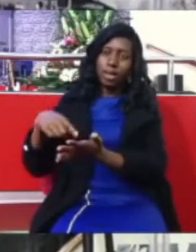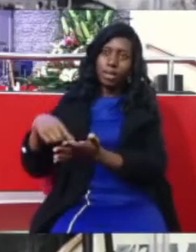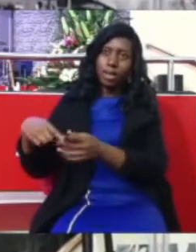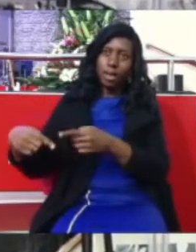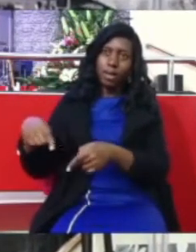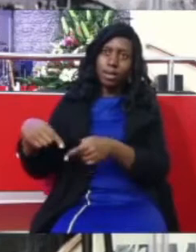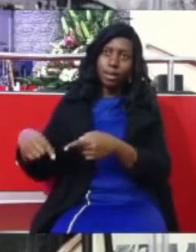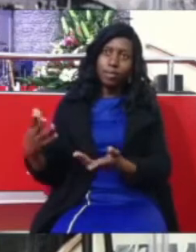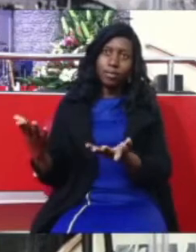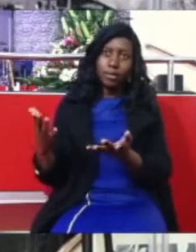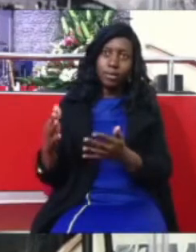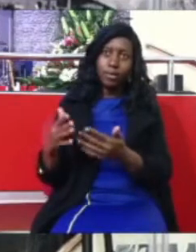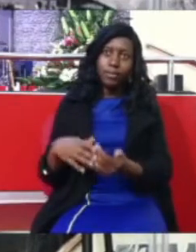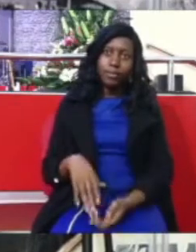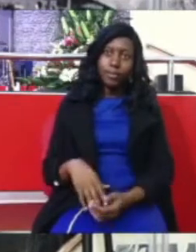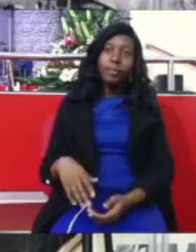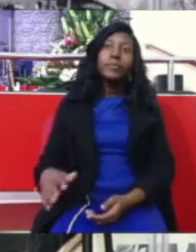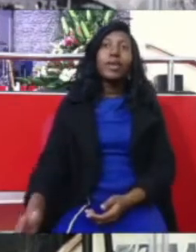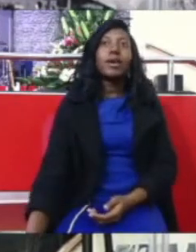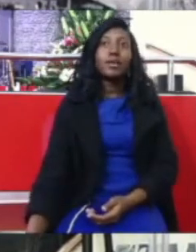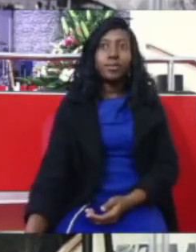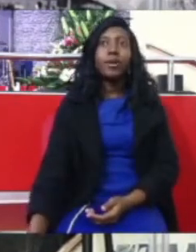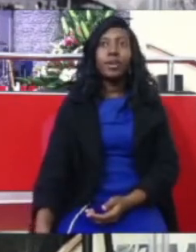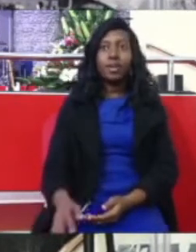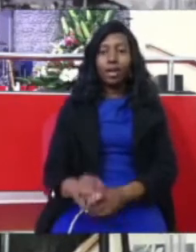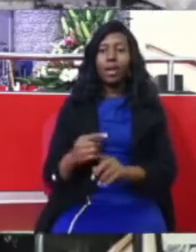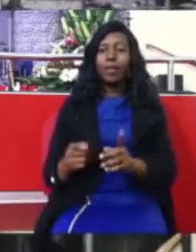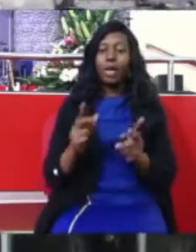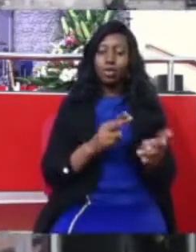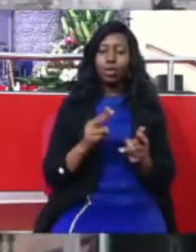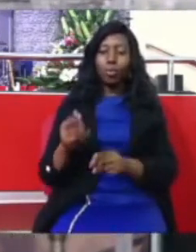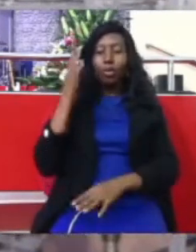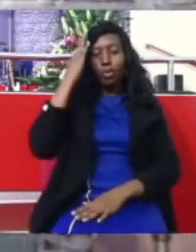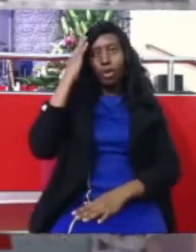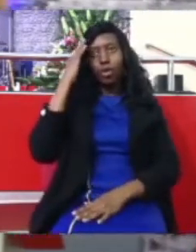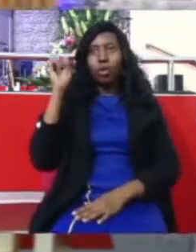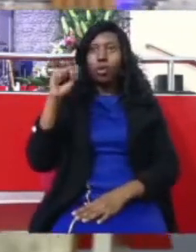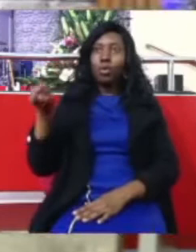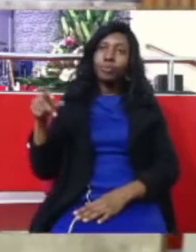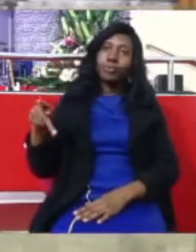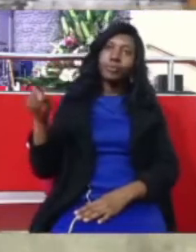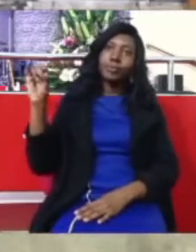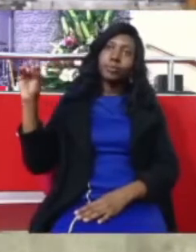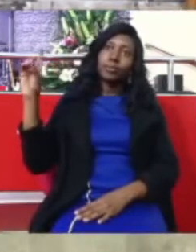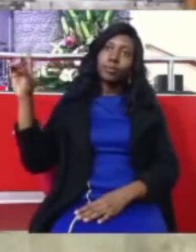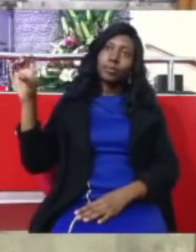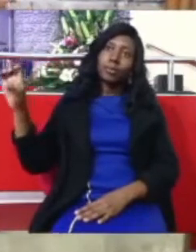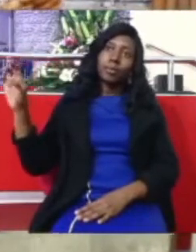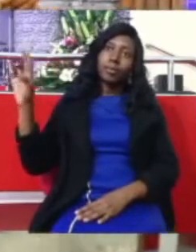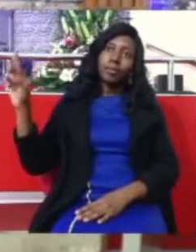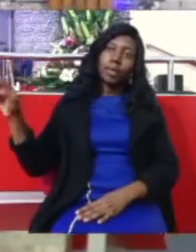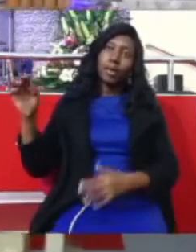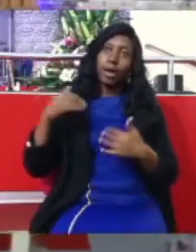they carried from primary school that all spiders have 8 legs. And that is the same thing that happens with